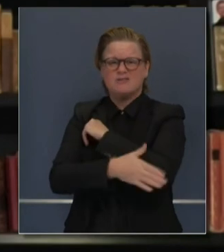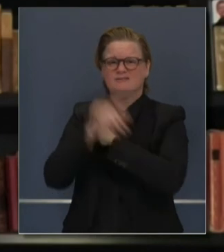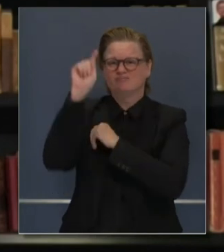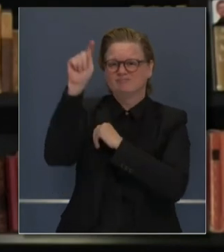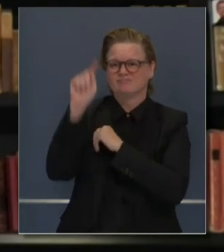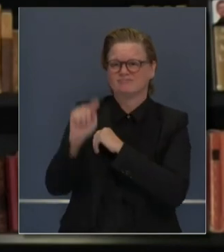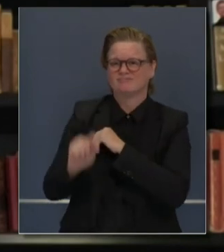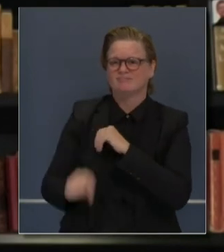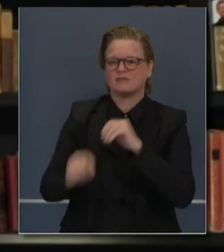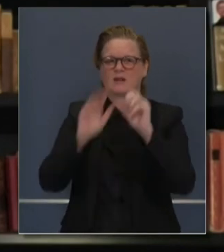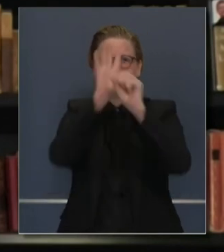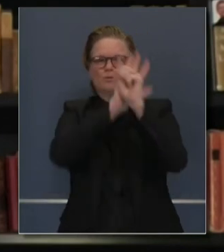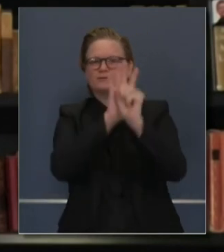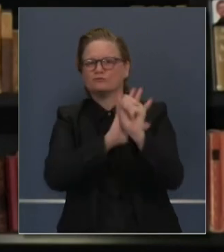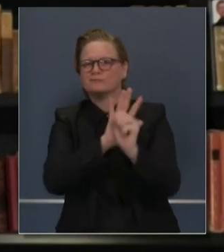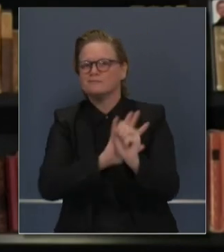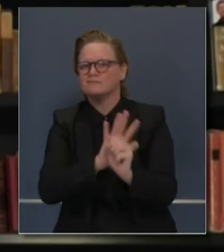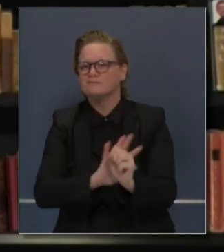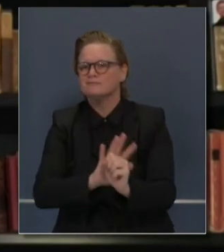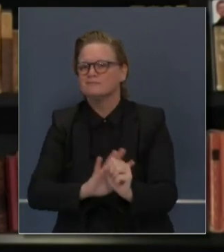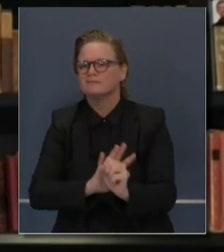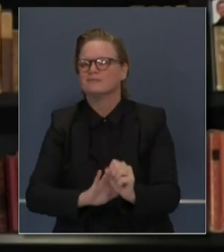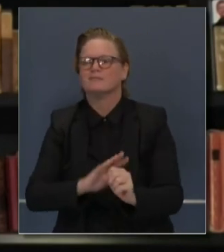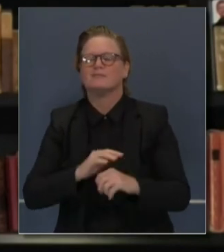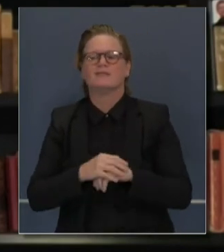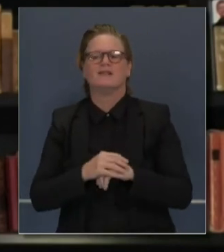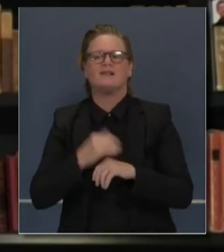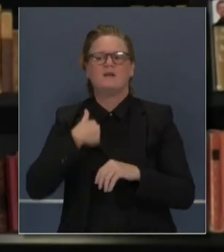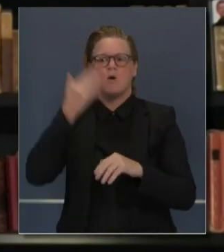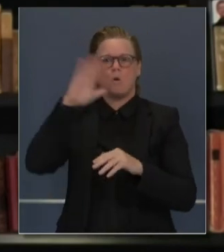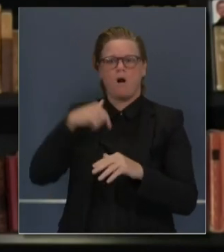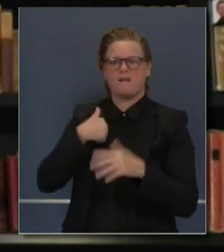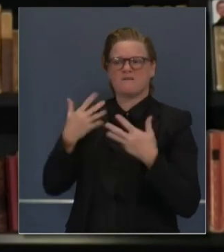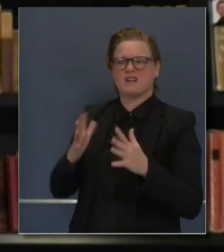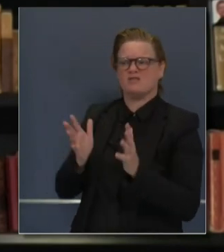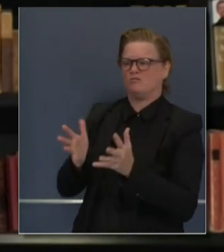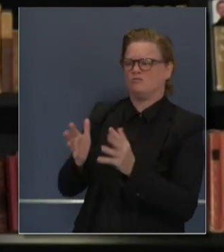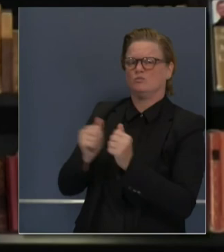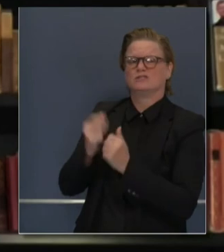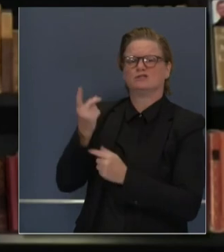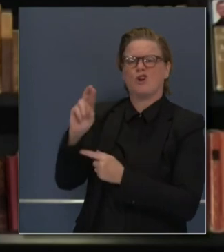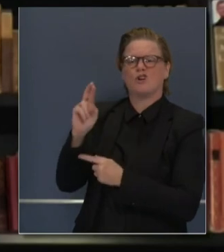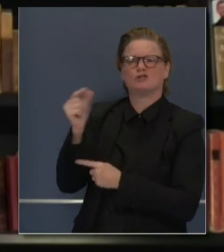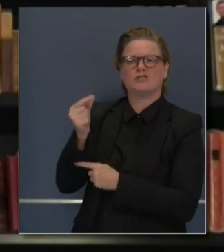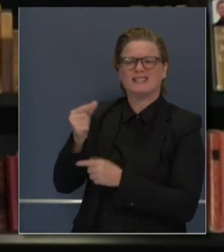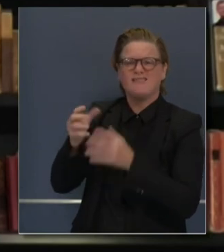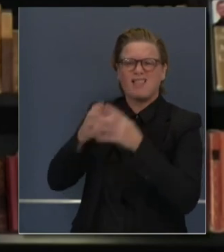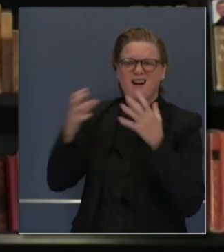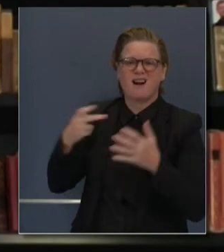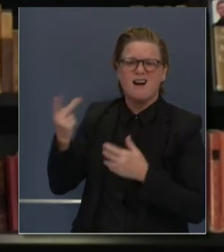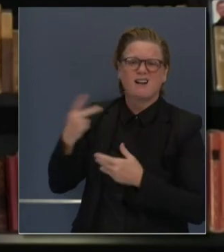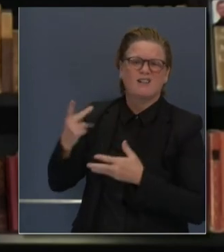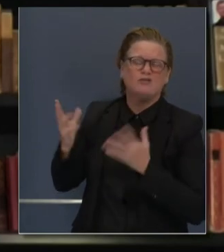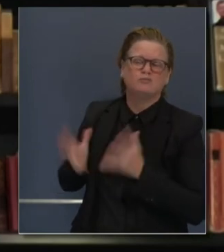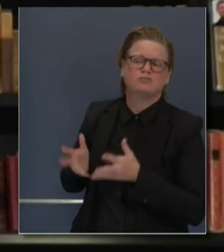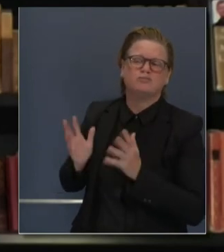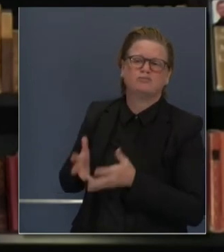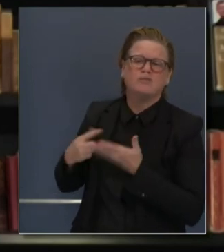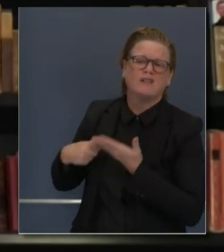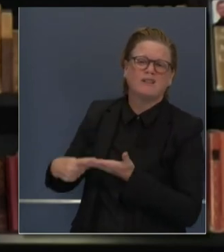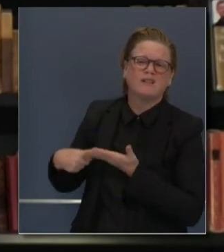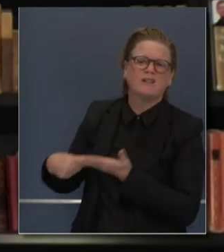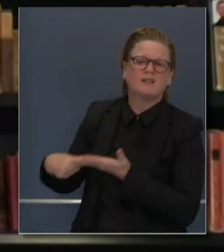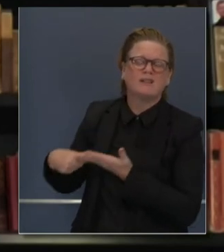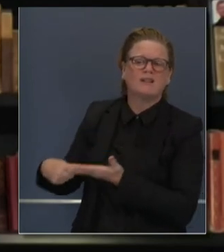know we have some very contemporary conversations just moments before we got on air today on this very topic, not least of which over the